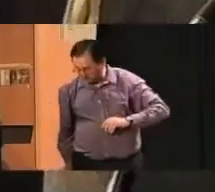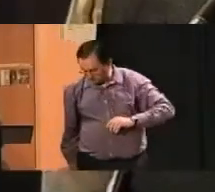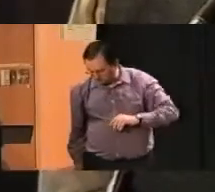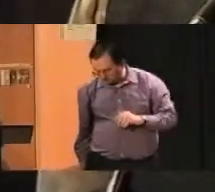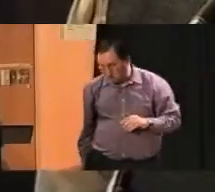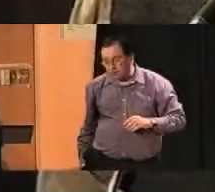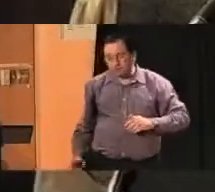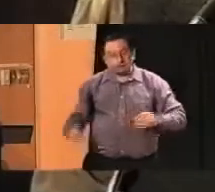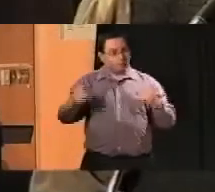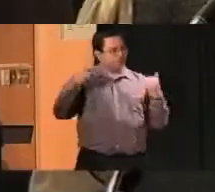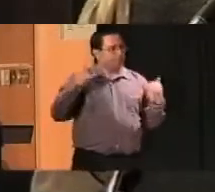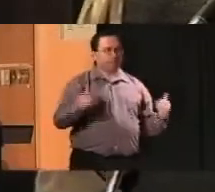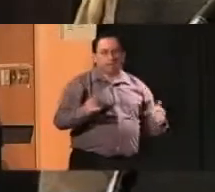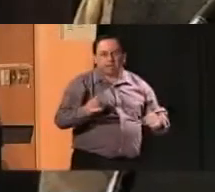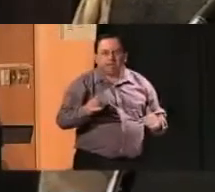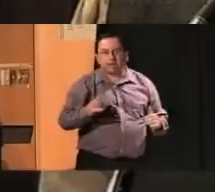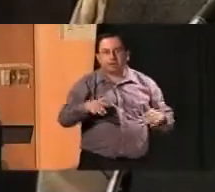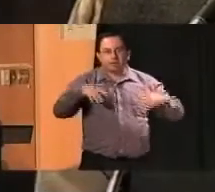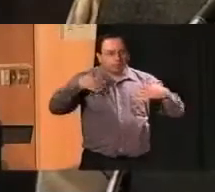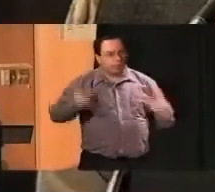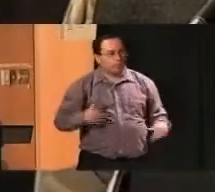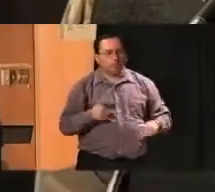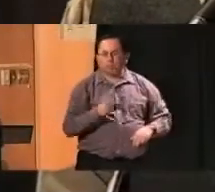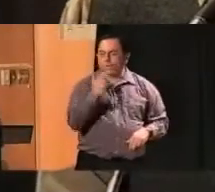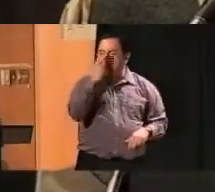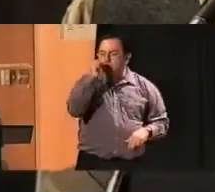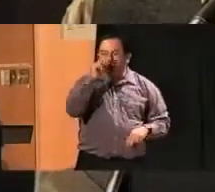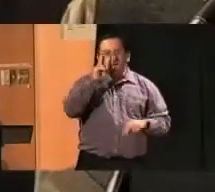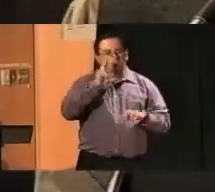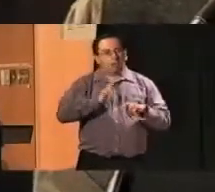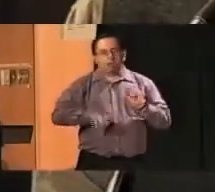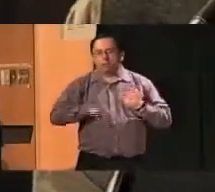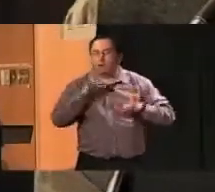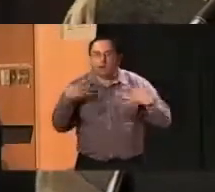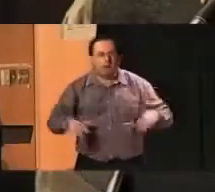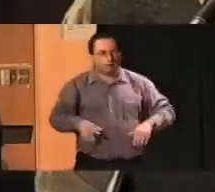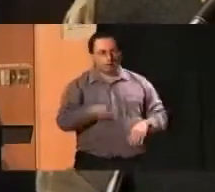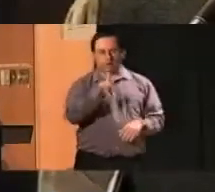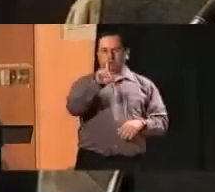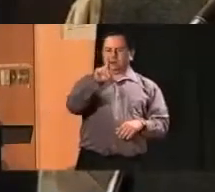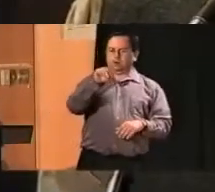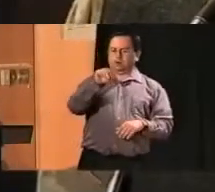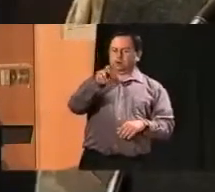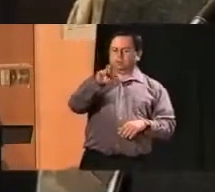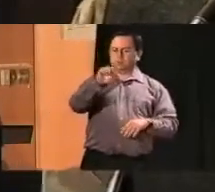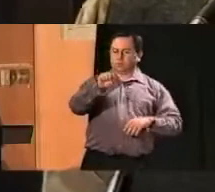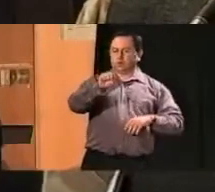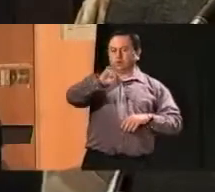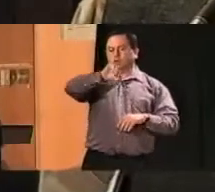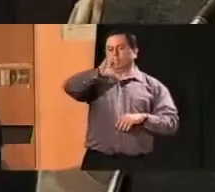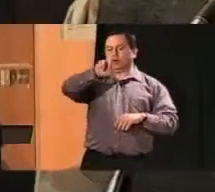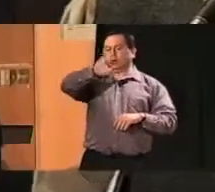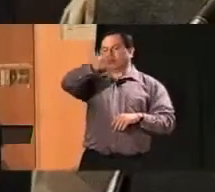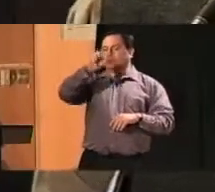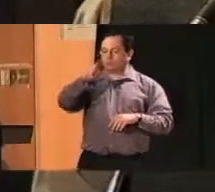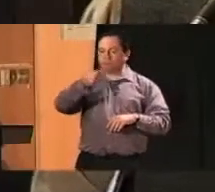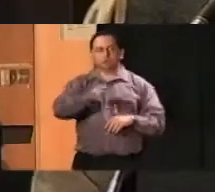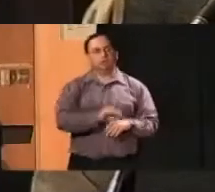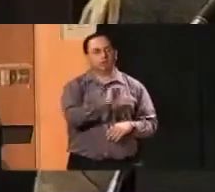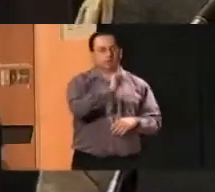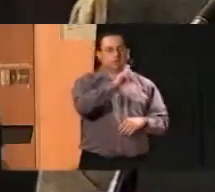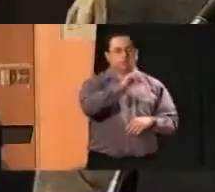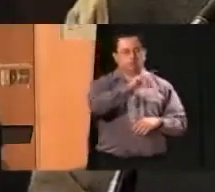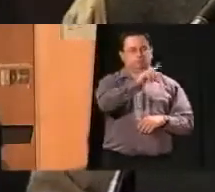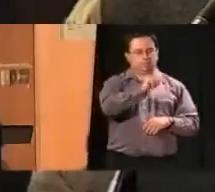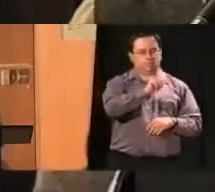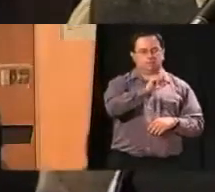We will now be treated to a 5-minute comic dialogue featuring Doris Rajan and Spirit Sinnott. Doris is known for her outrageous,